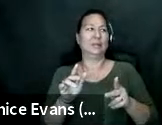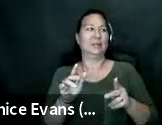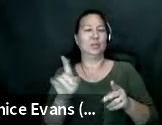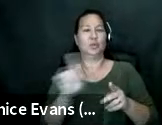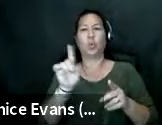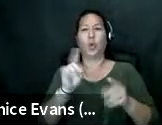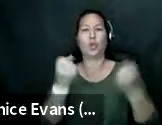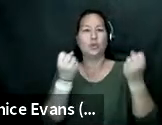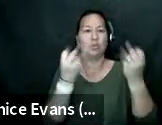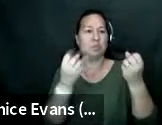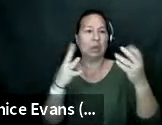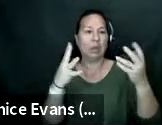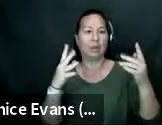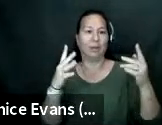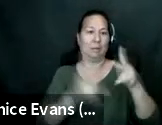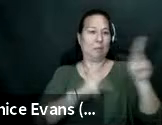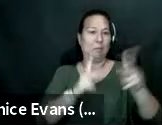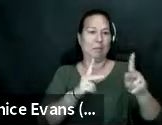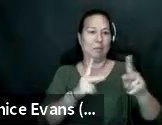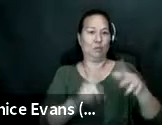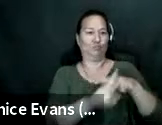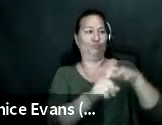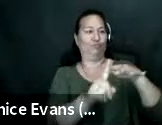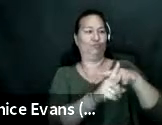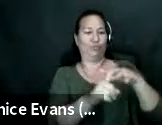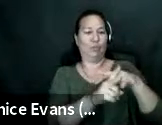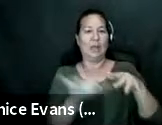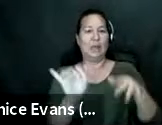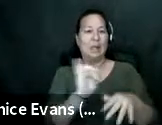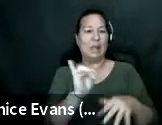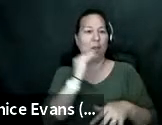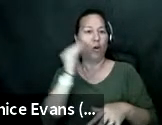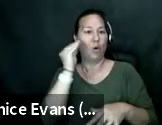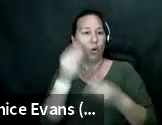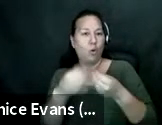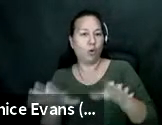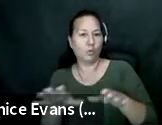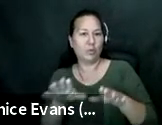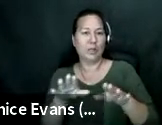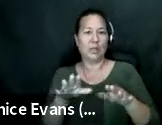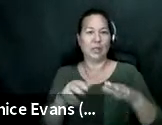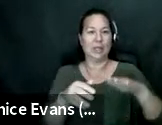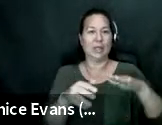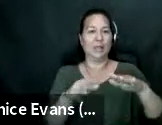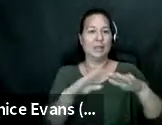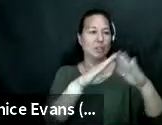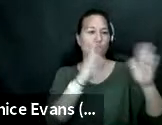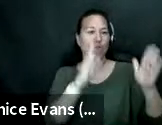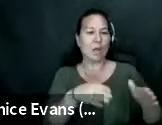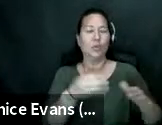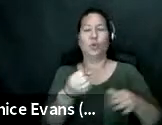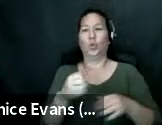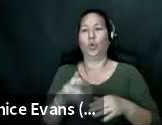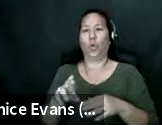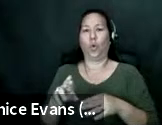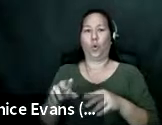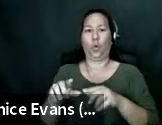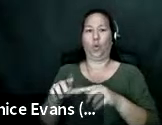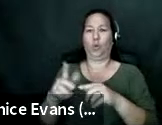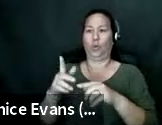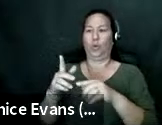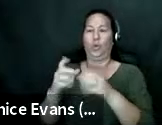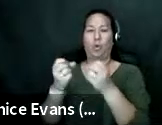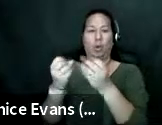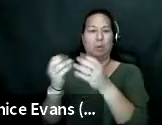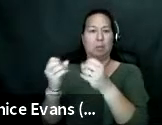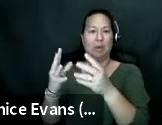cooling or an emergency shelter or a homeless shelter. And both Alameda County and the city